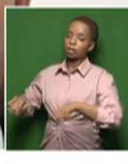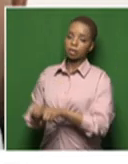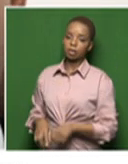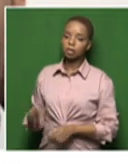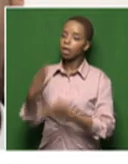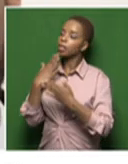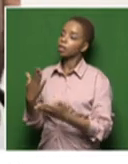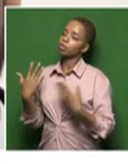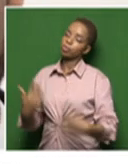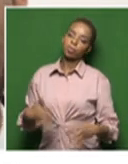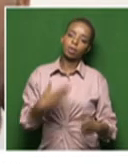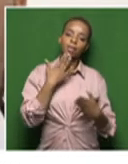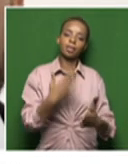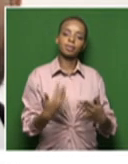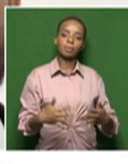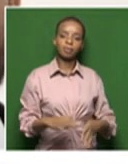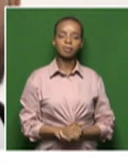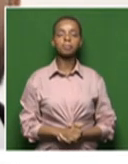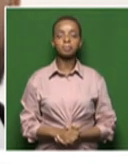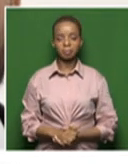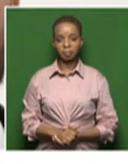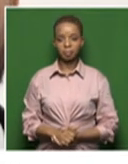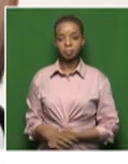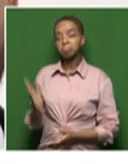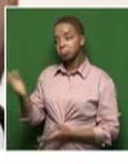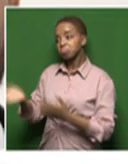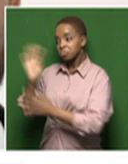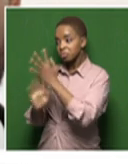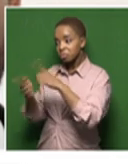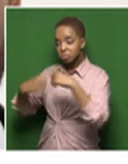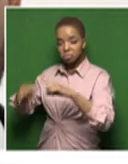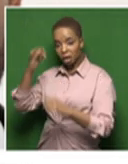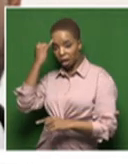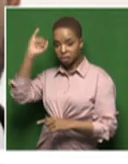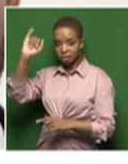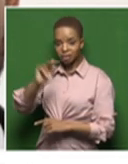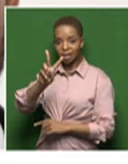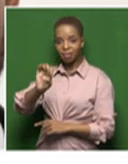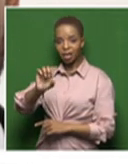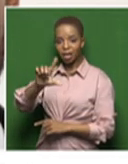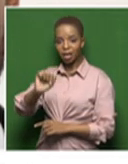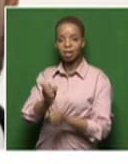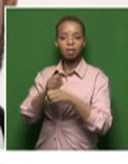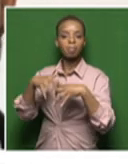Thank you so much for having me. Take us through how the idea of Vella came about and how it works.